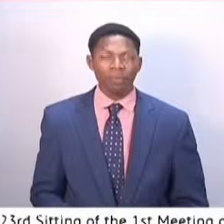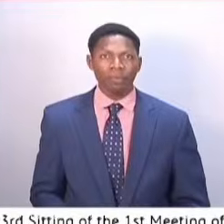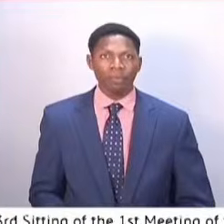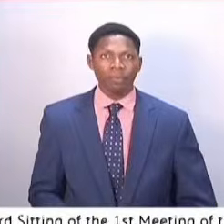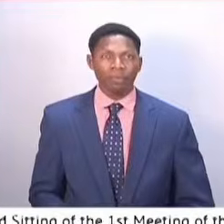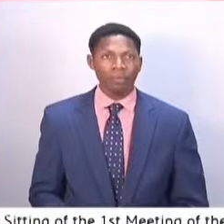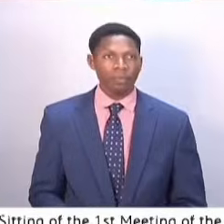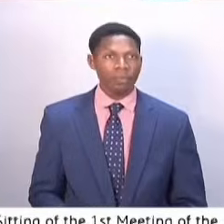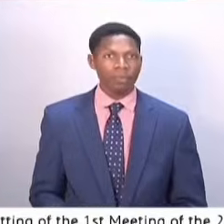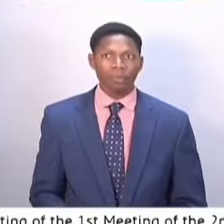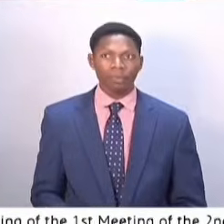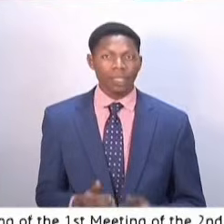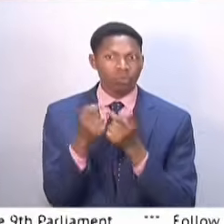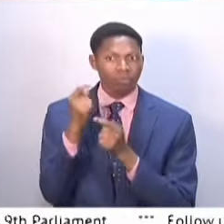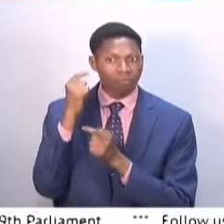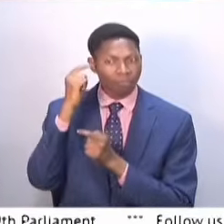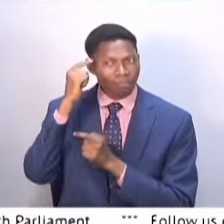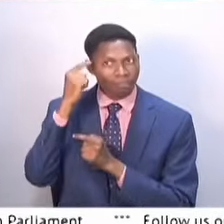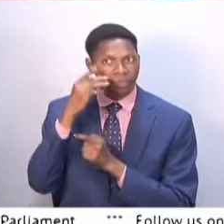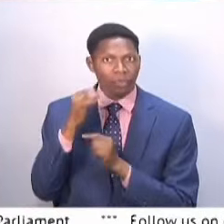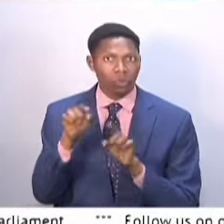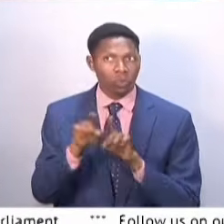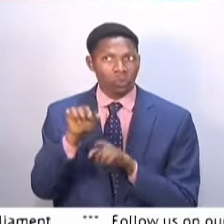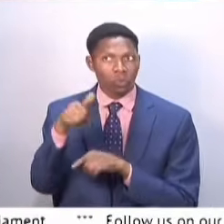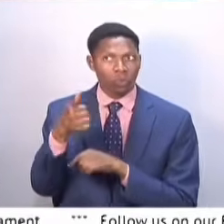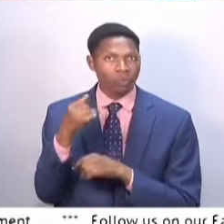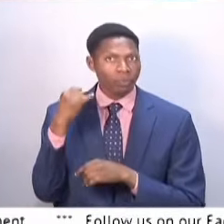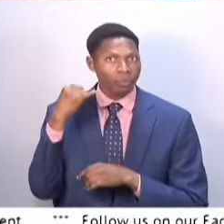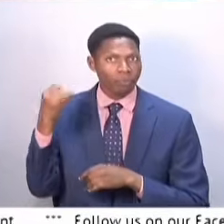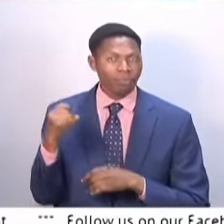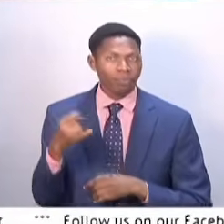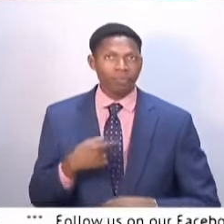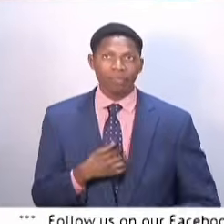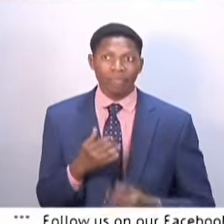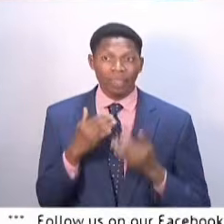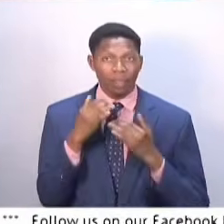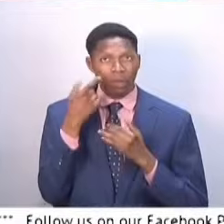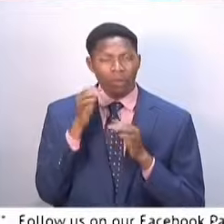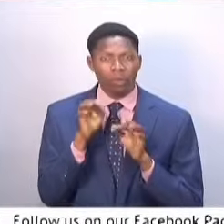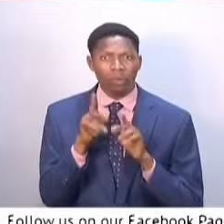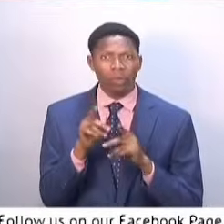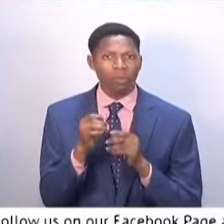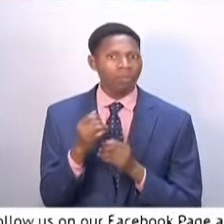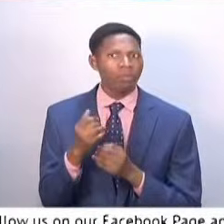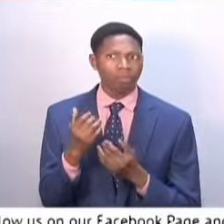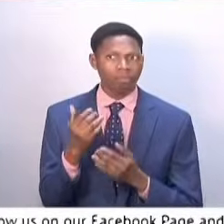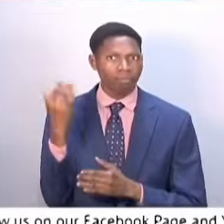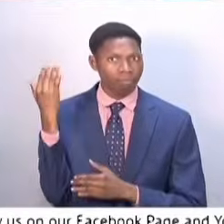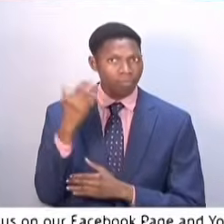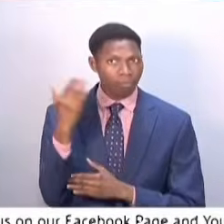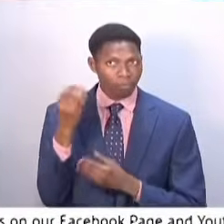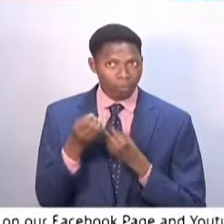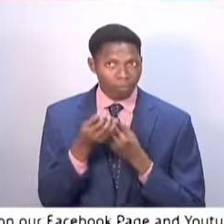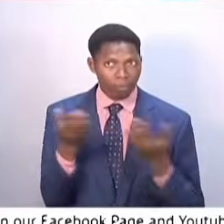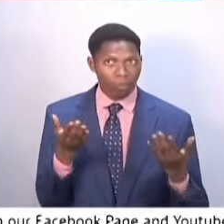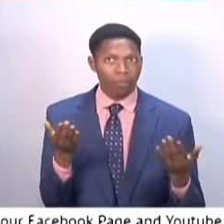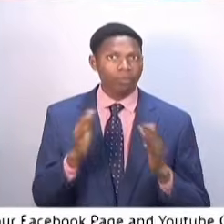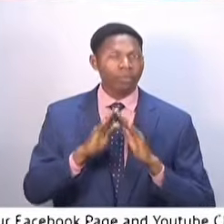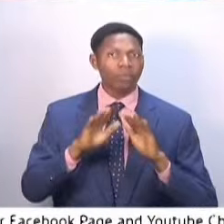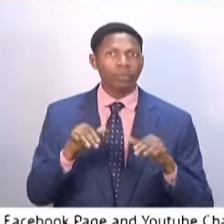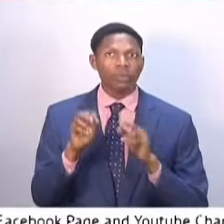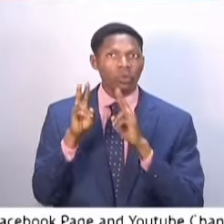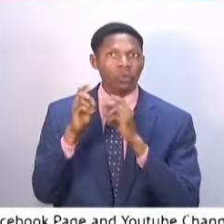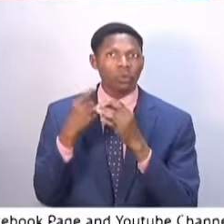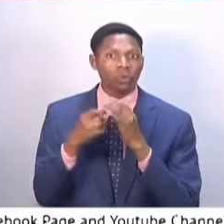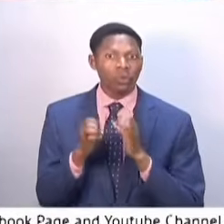Speaker, for the opportunity to this. Mr. Speaker, I am grateful for the opportunity to address this House on a matter